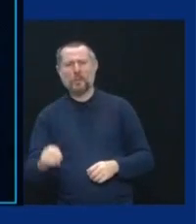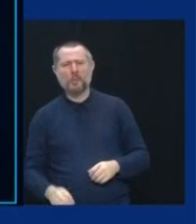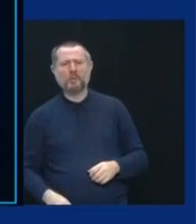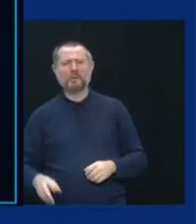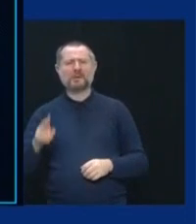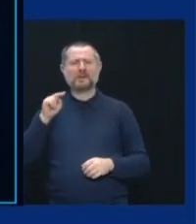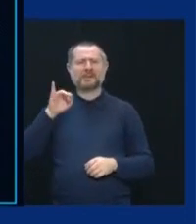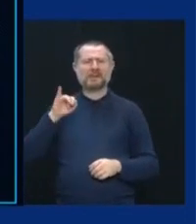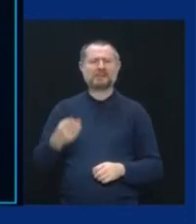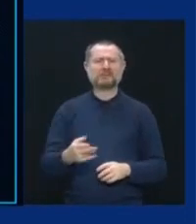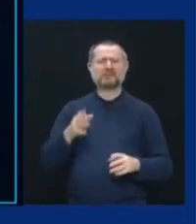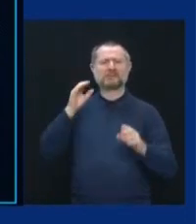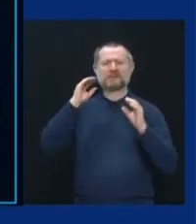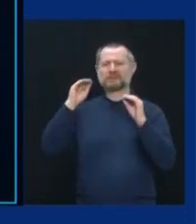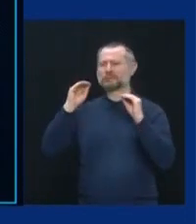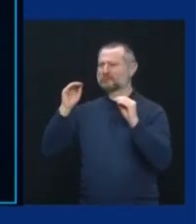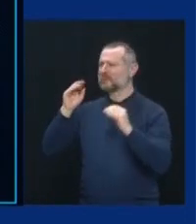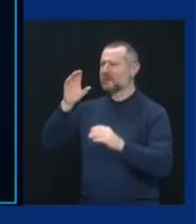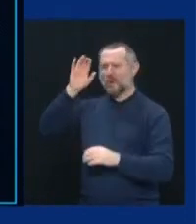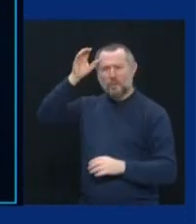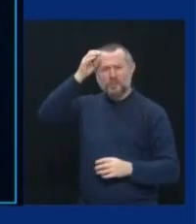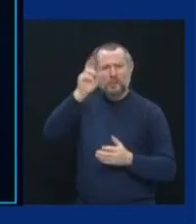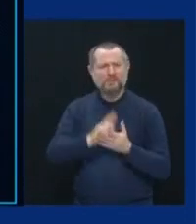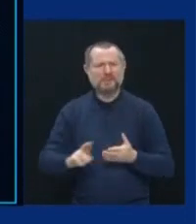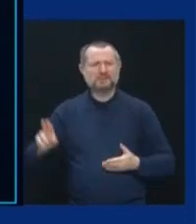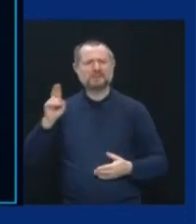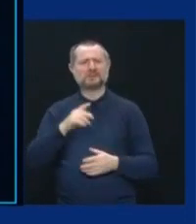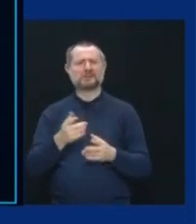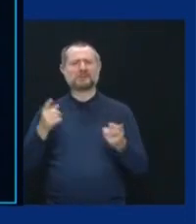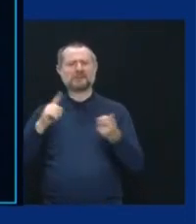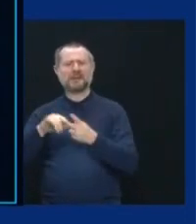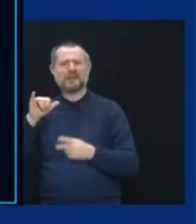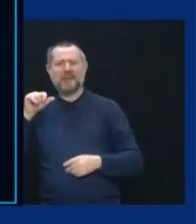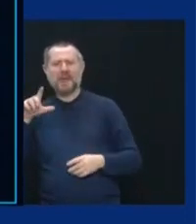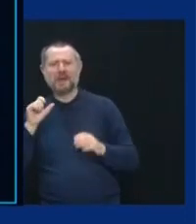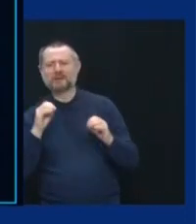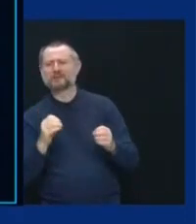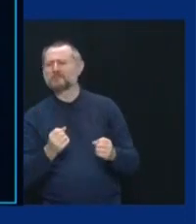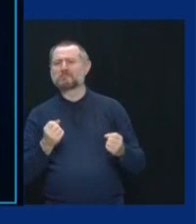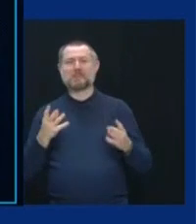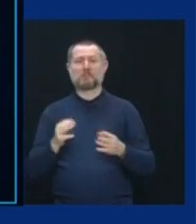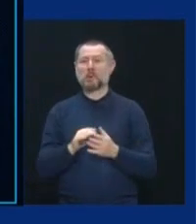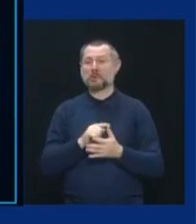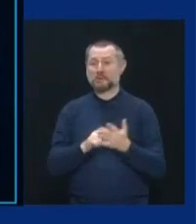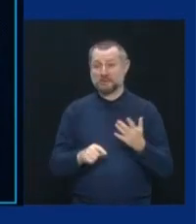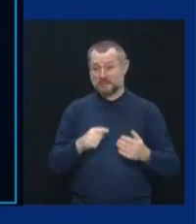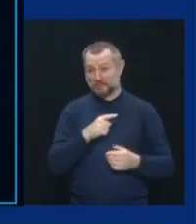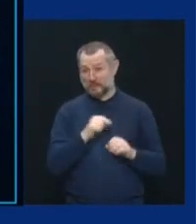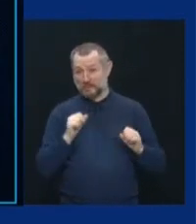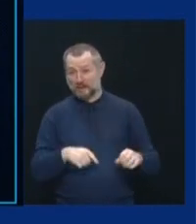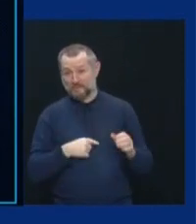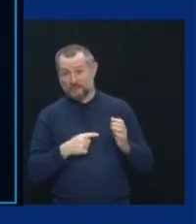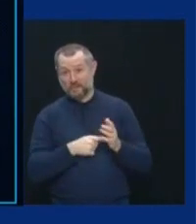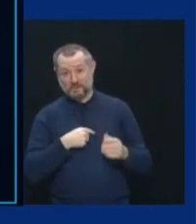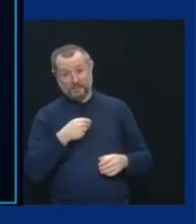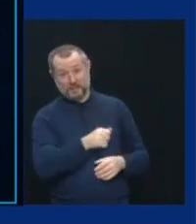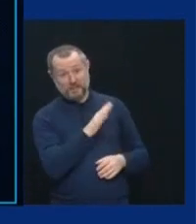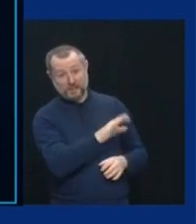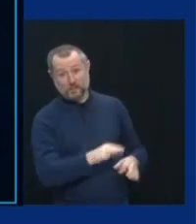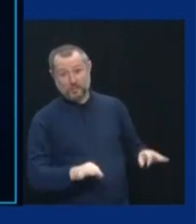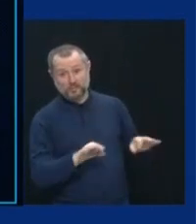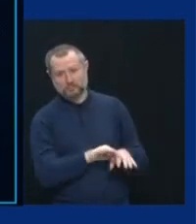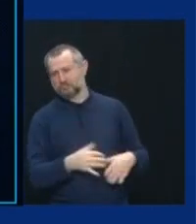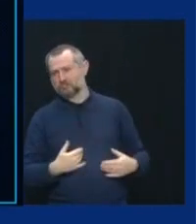at Columbia and Yale University. If we had to pay him what he was worth, we